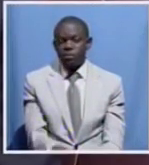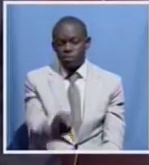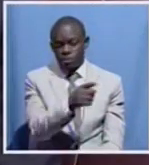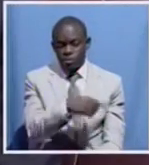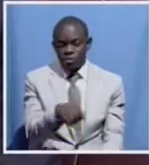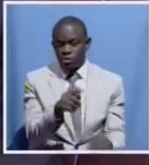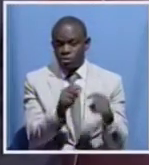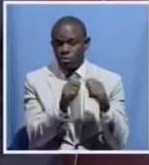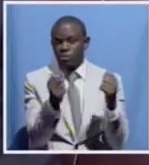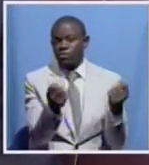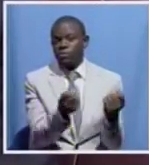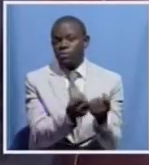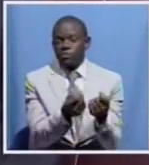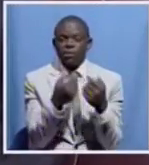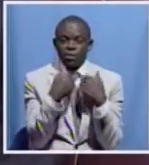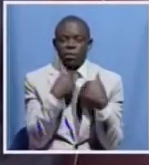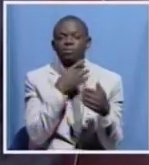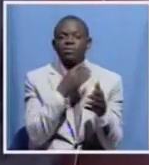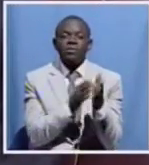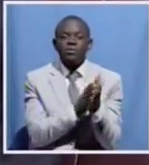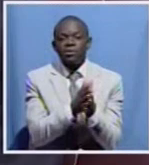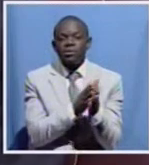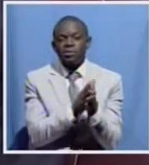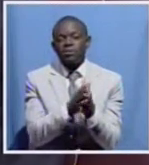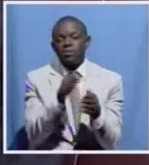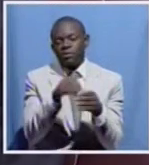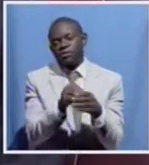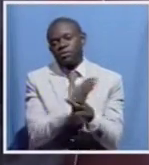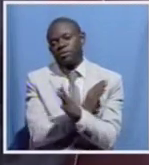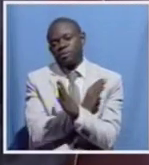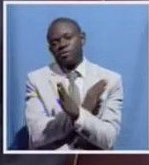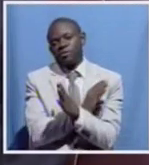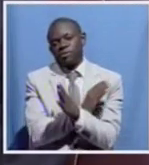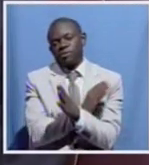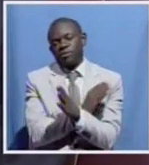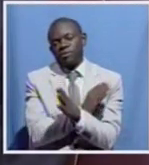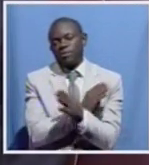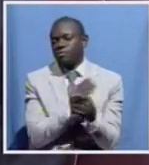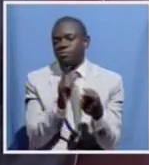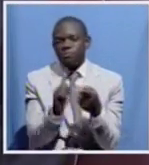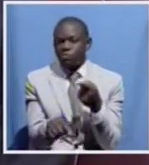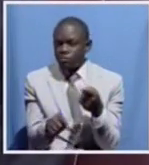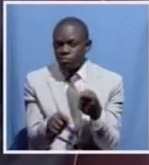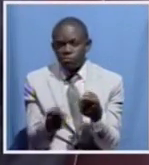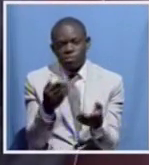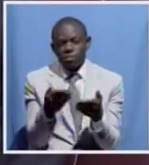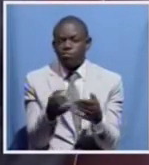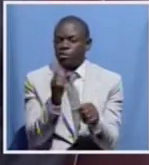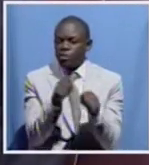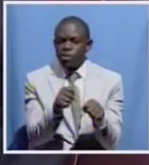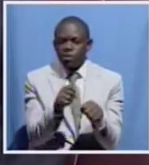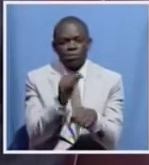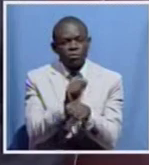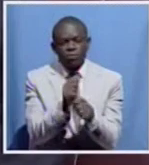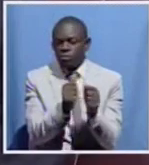areas of interest in Zambia. They are looking at whether they can engage economically with Zambia in